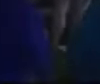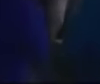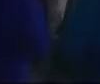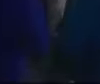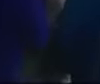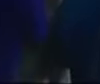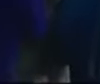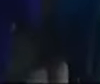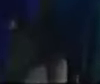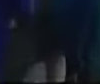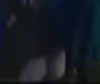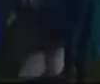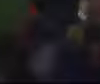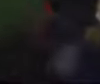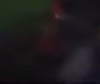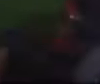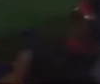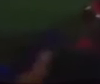Pray.